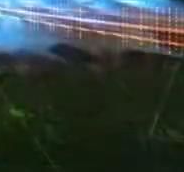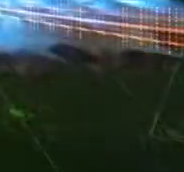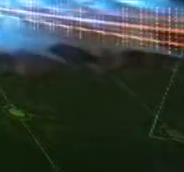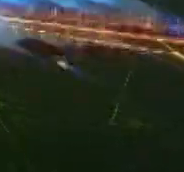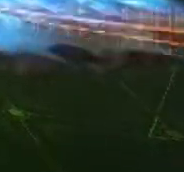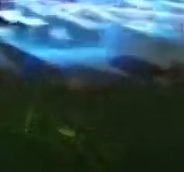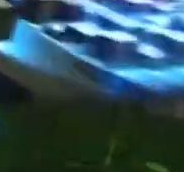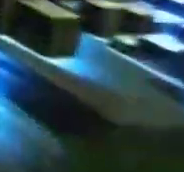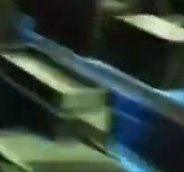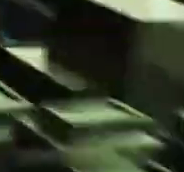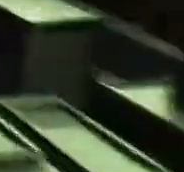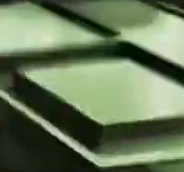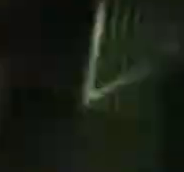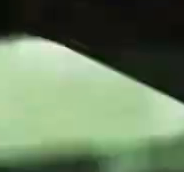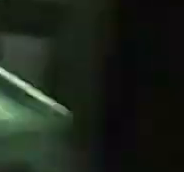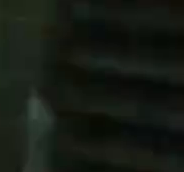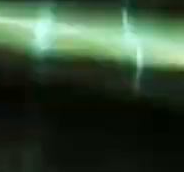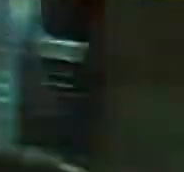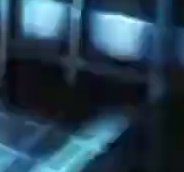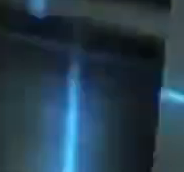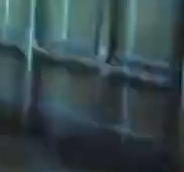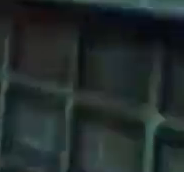Speaker.